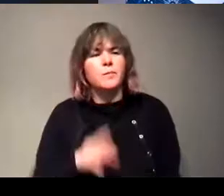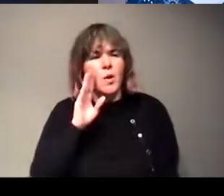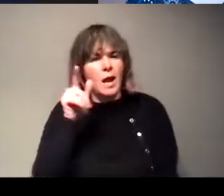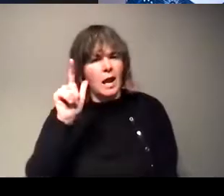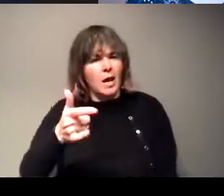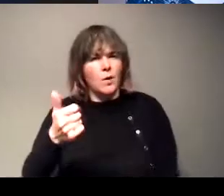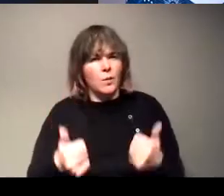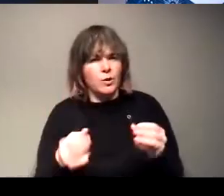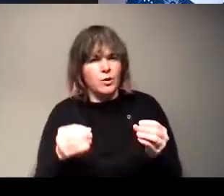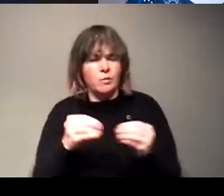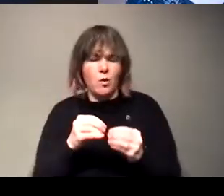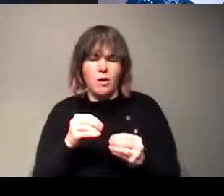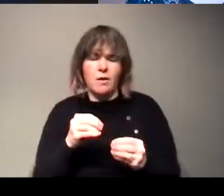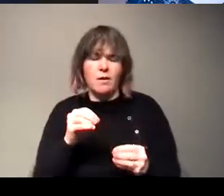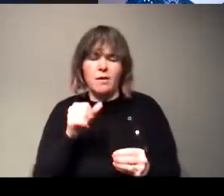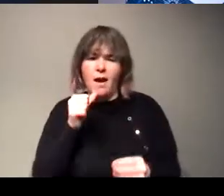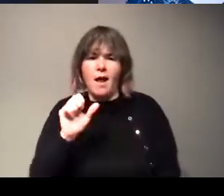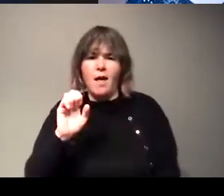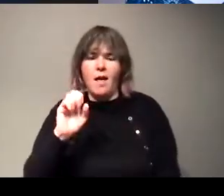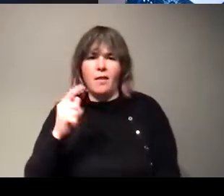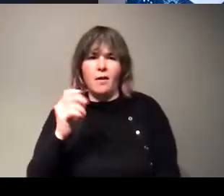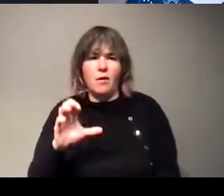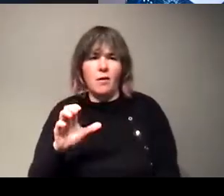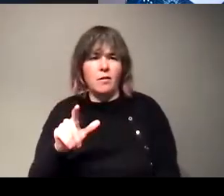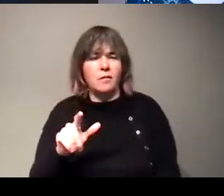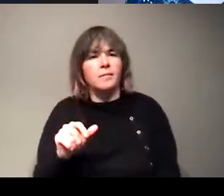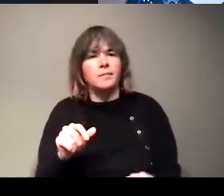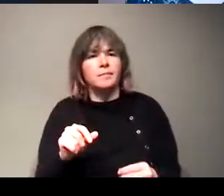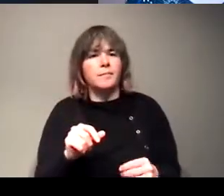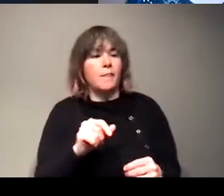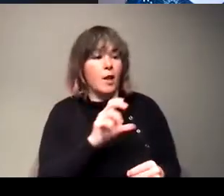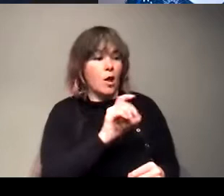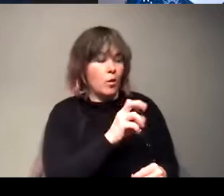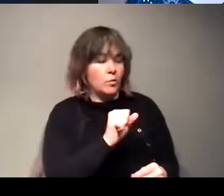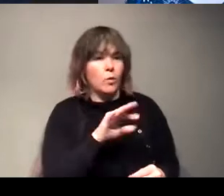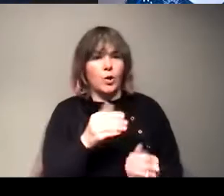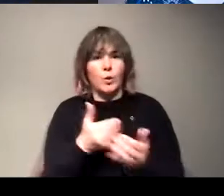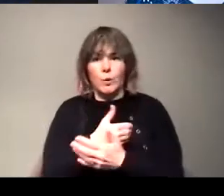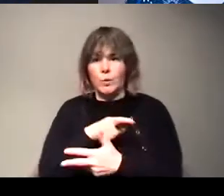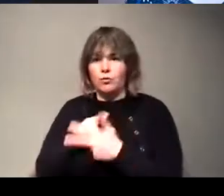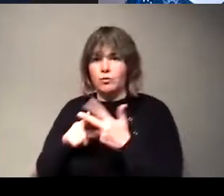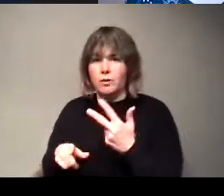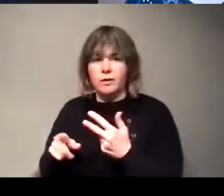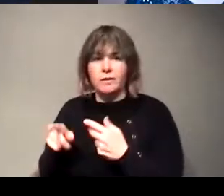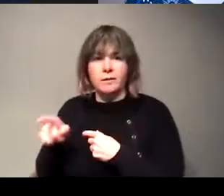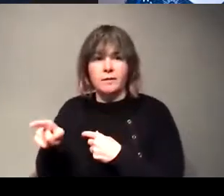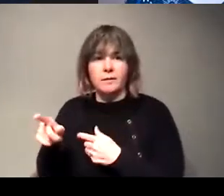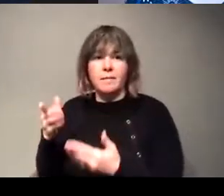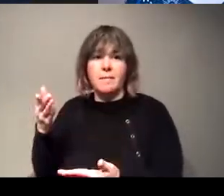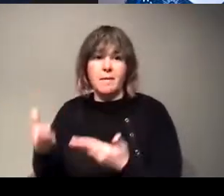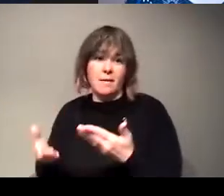which is more unethical, making clones or the later ideas that we learn in the new trilogies, that they may be